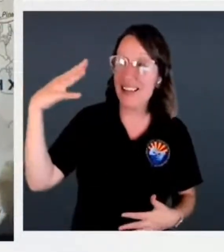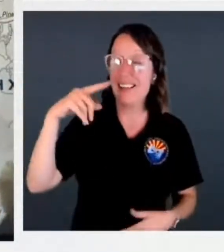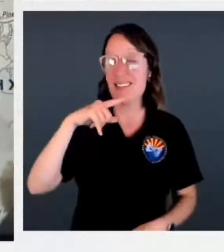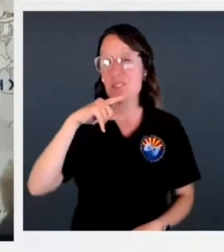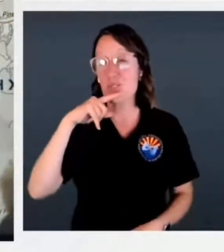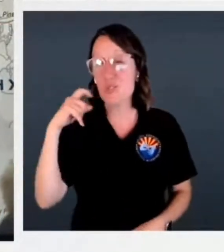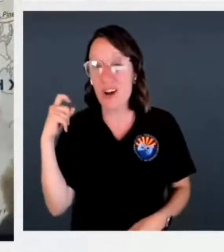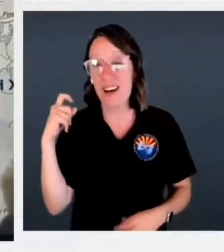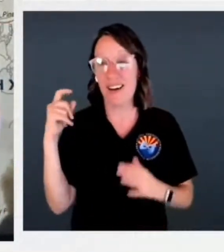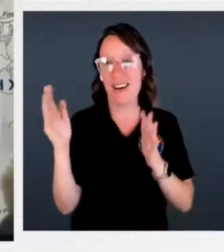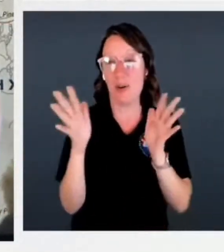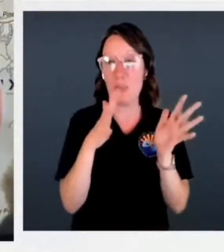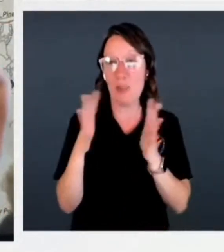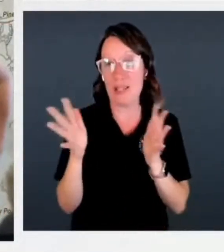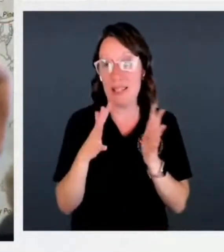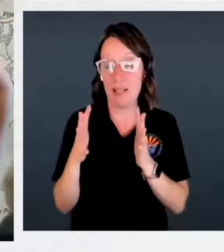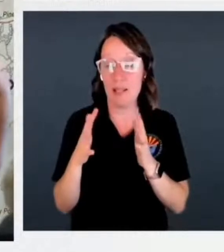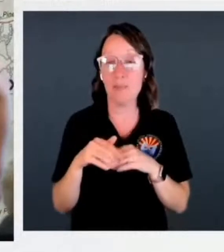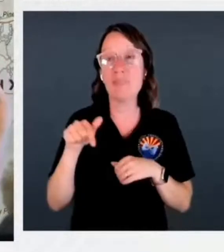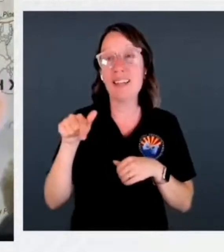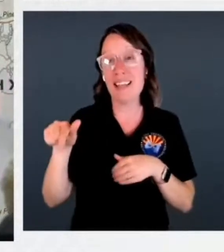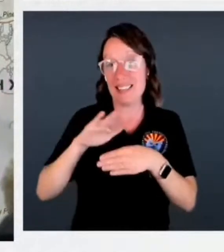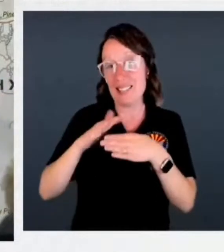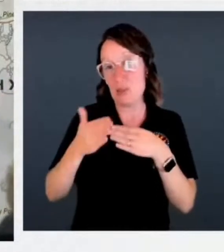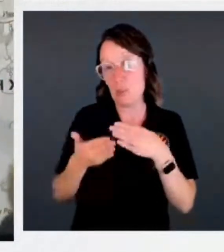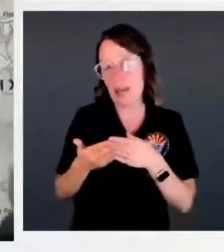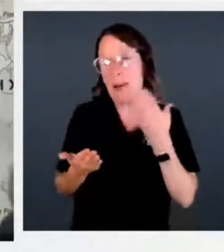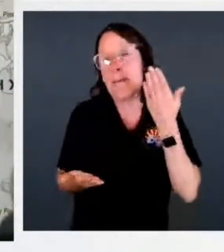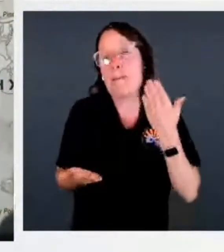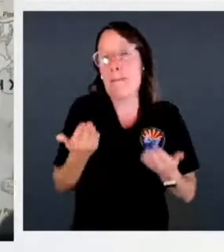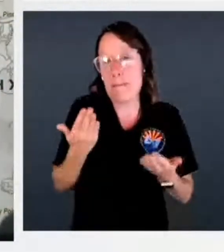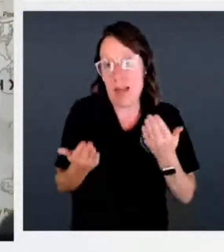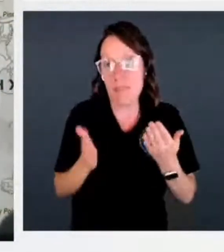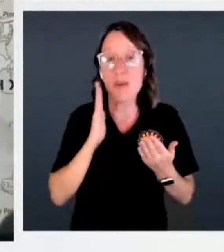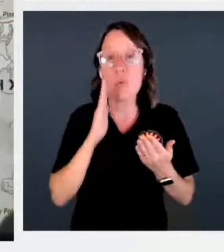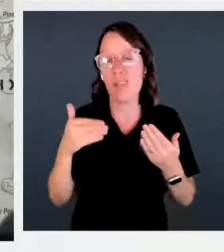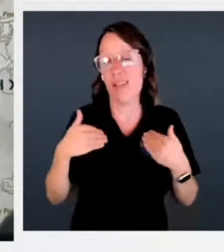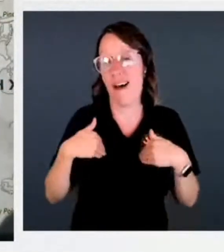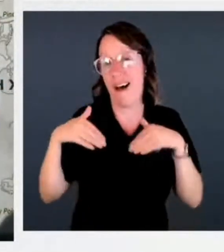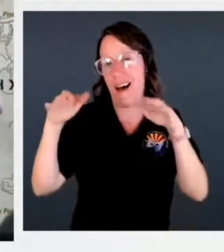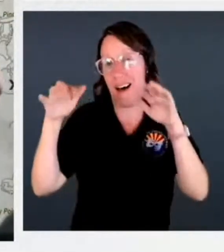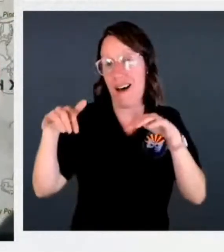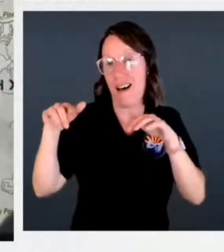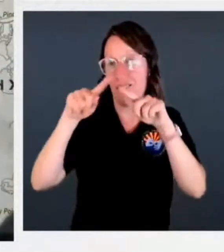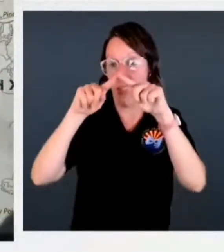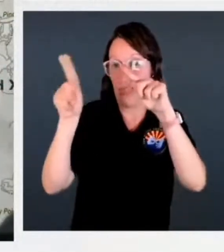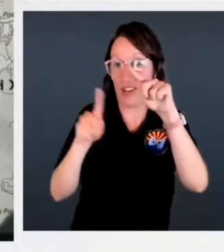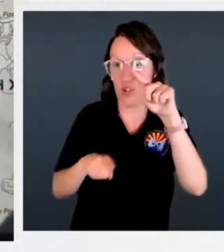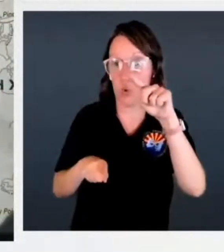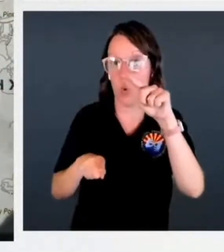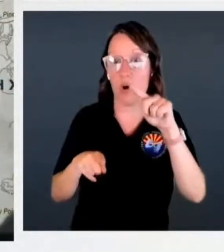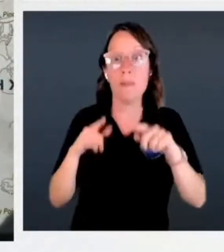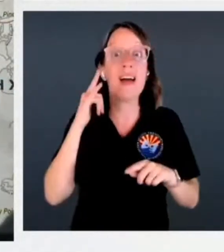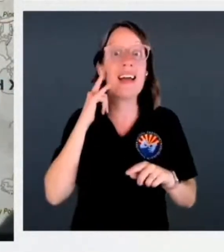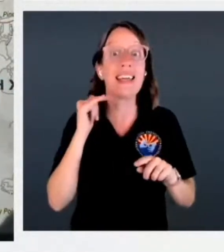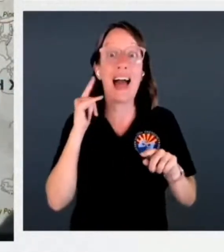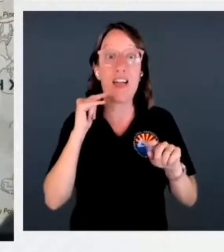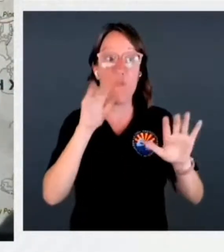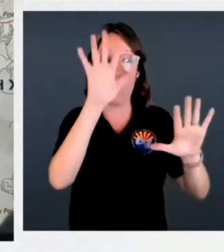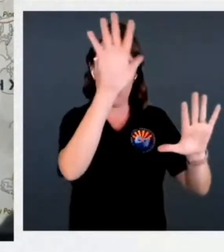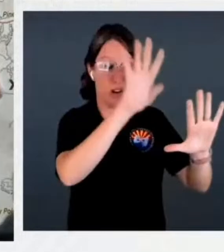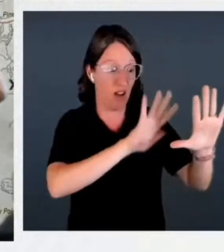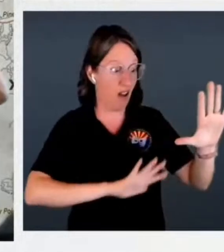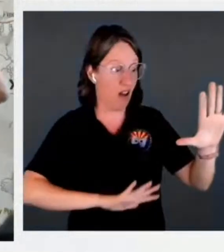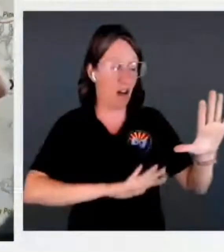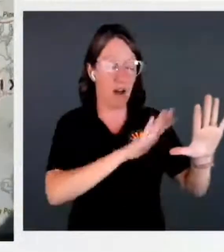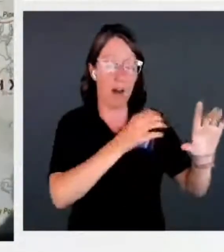concern this weekend is some thunderstorm chances. They're spreading all the way up California right now. At the moment, they're just a little bit, maybe